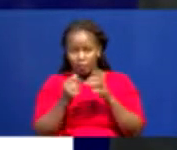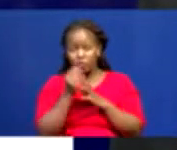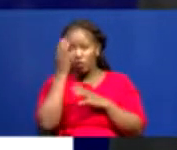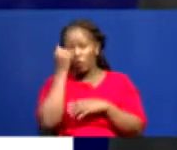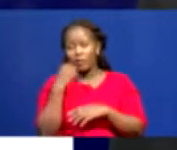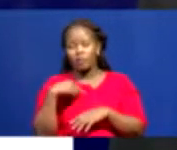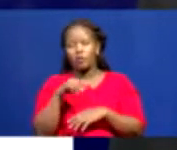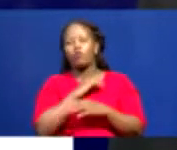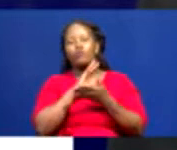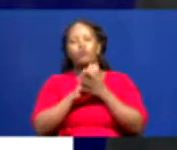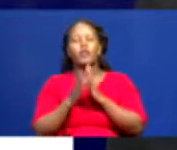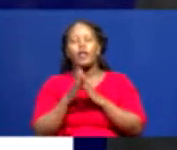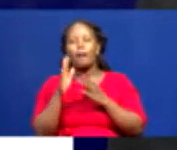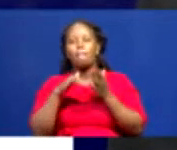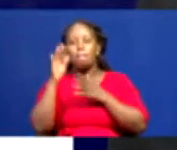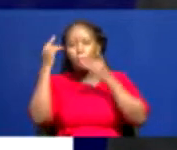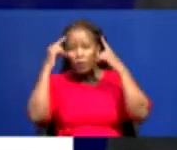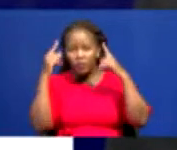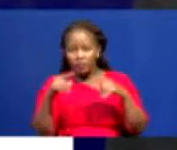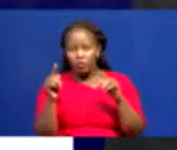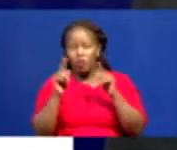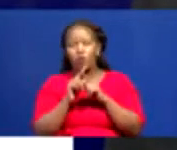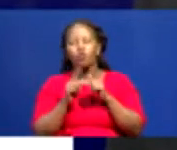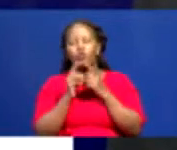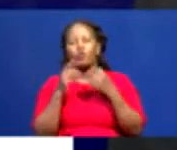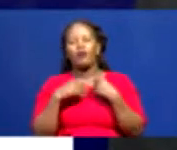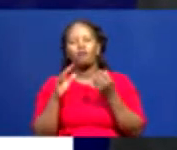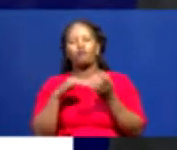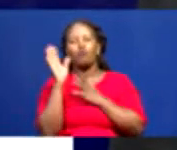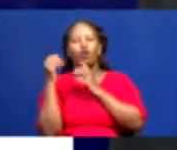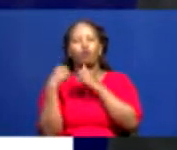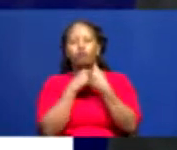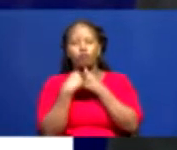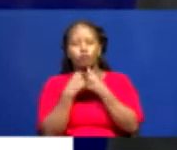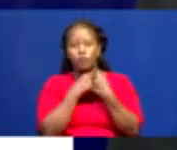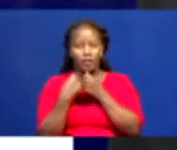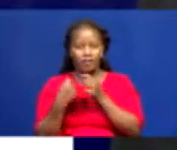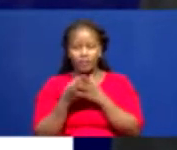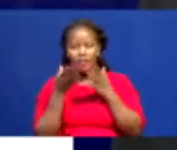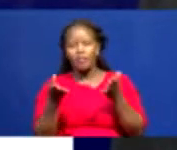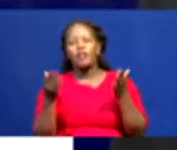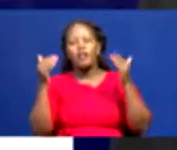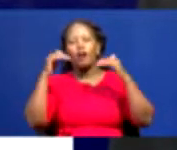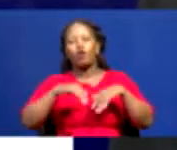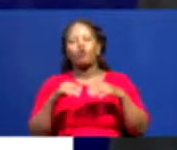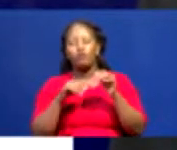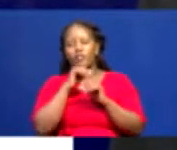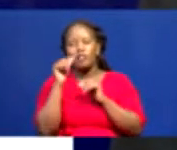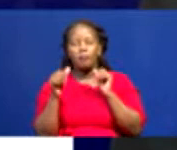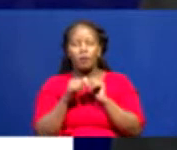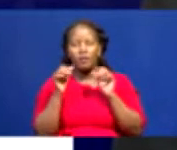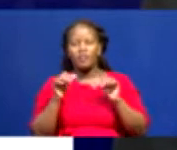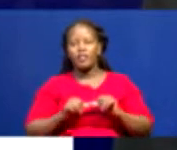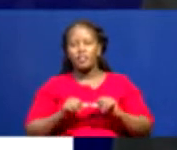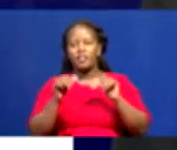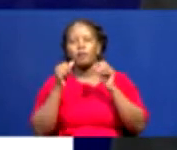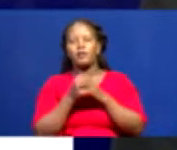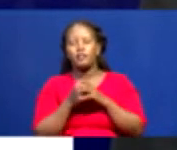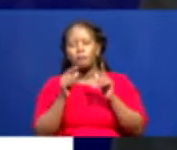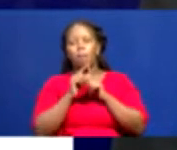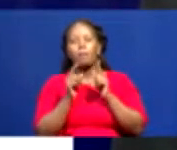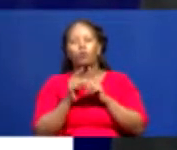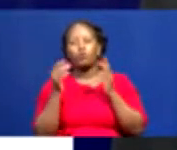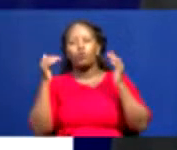become more successful, there'll be more challenges coming their way. So the conference is really about their sustainability. The conference is